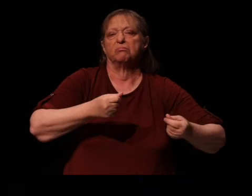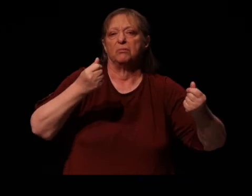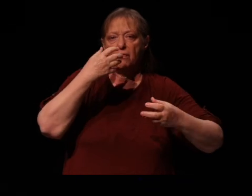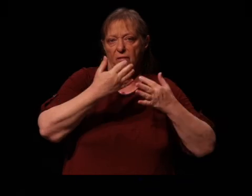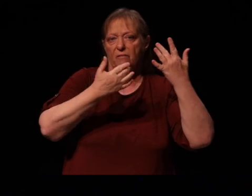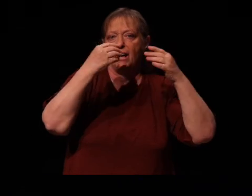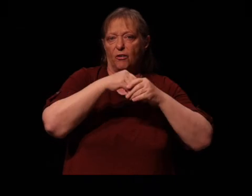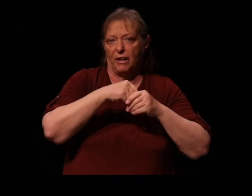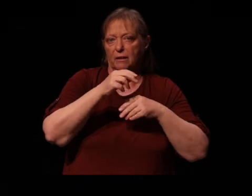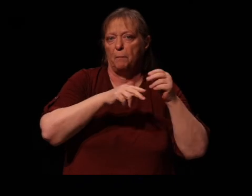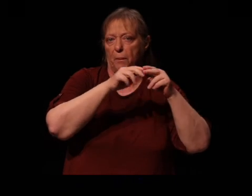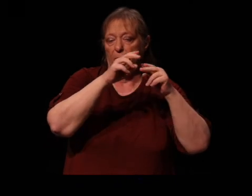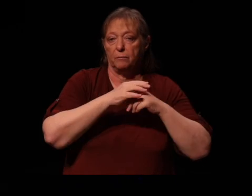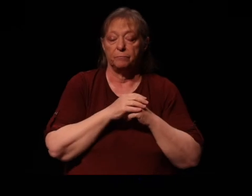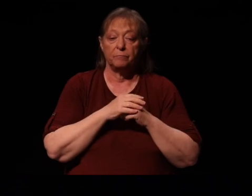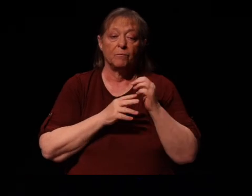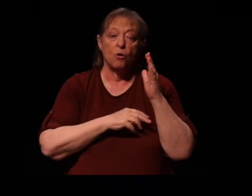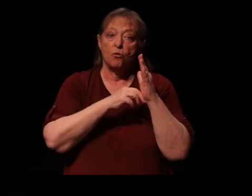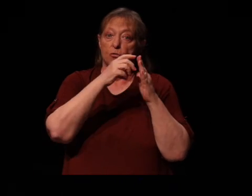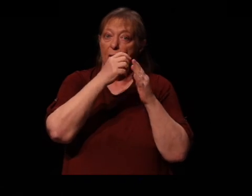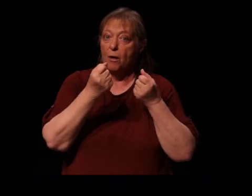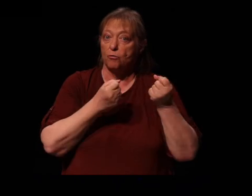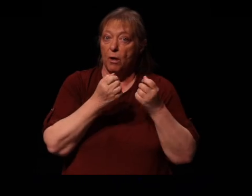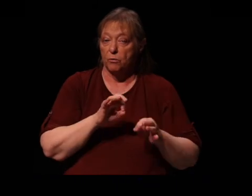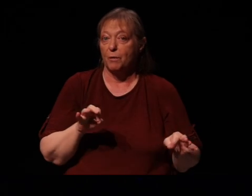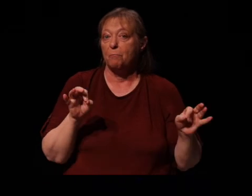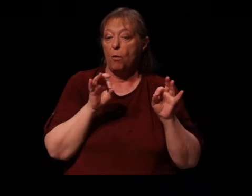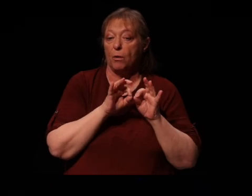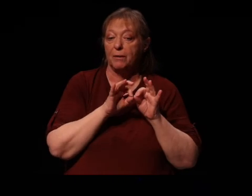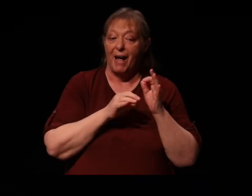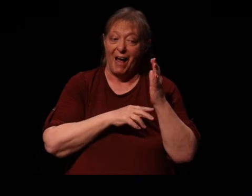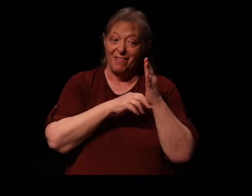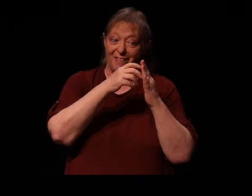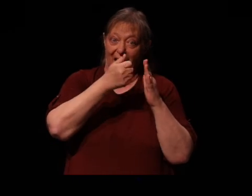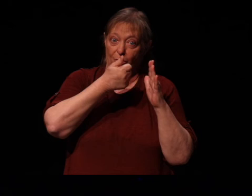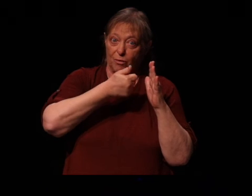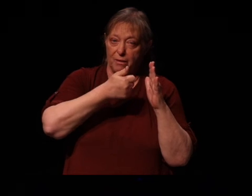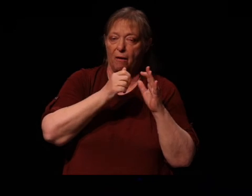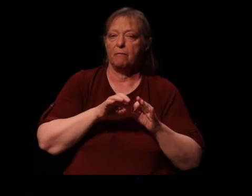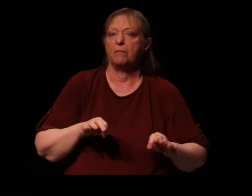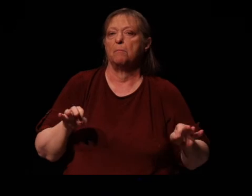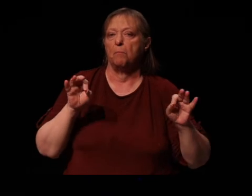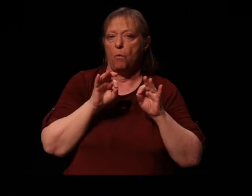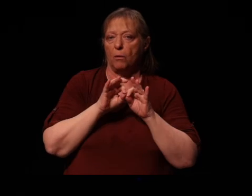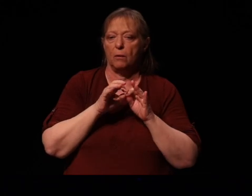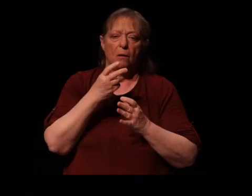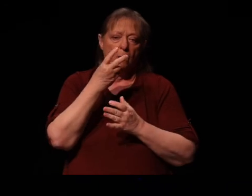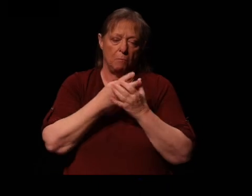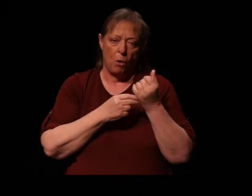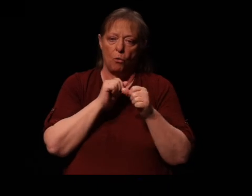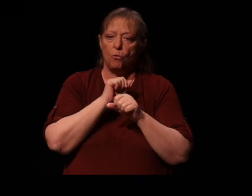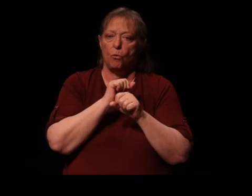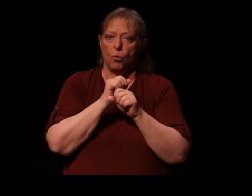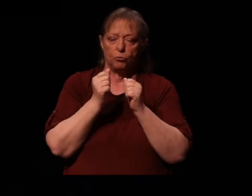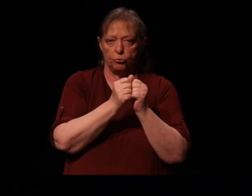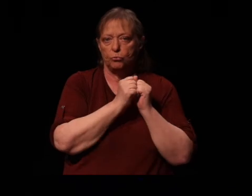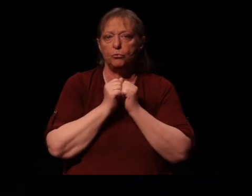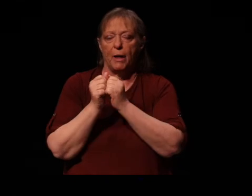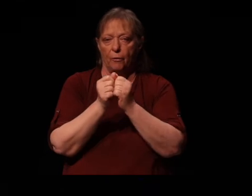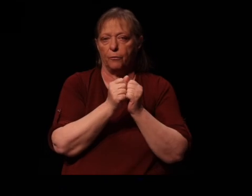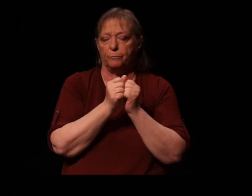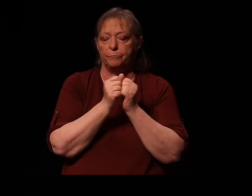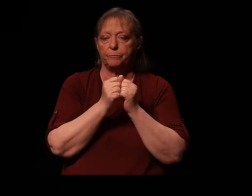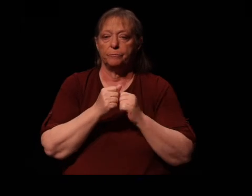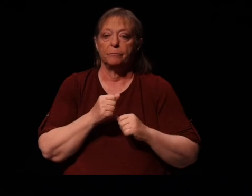fight the fire inside the building. So ladder trucks are very important, and ladders themselves are very important. So both of them work